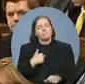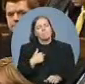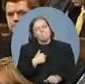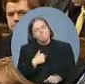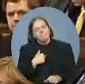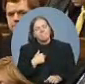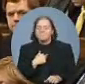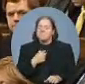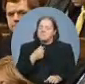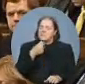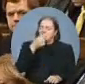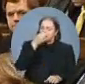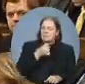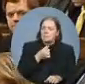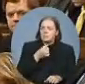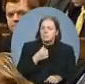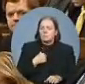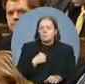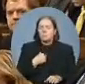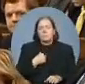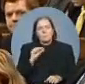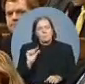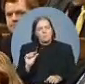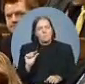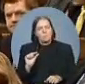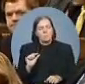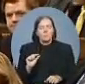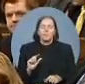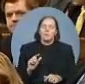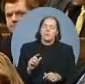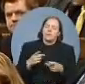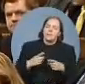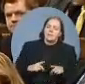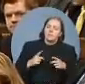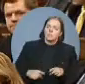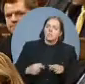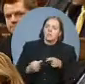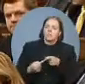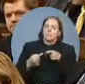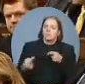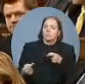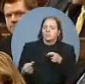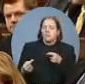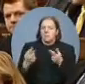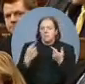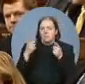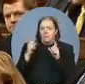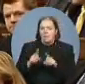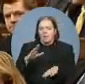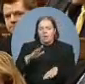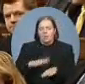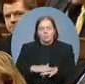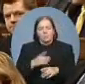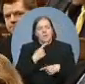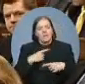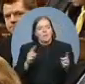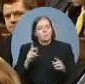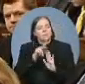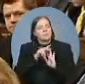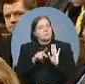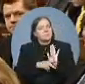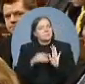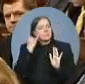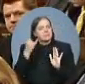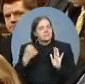broad statement of principle. think that really speaks to just opposing for the sake of opposing. Mr. Speaker, when it comes to the